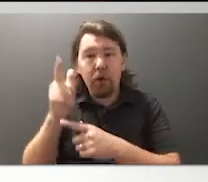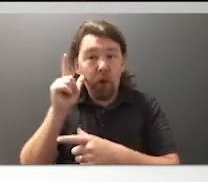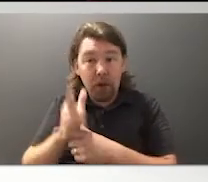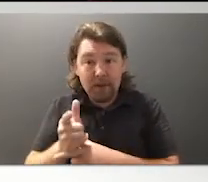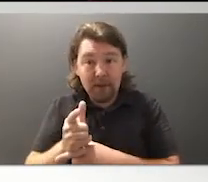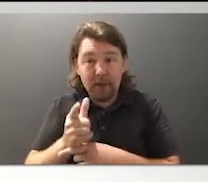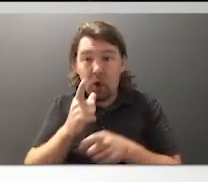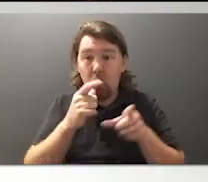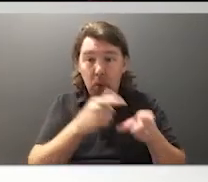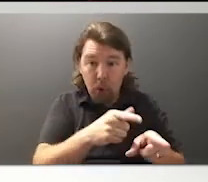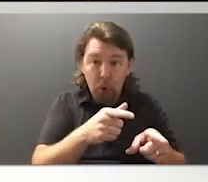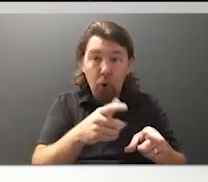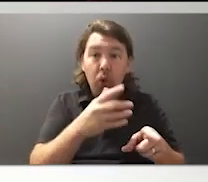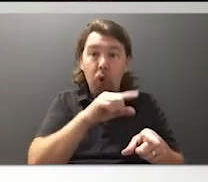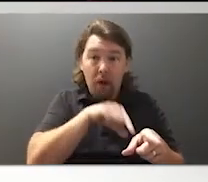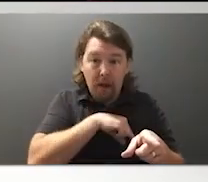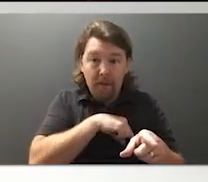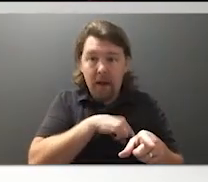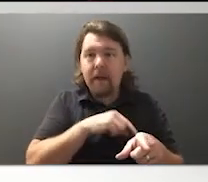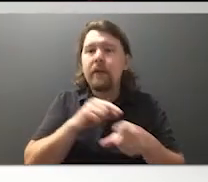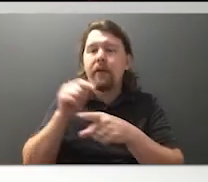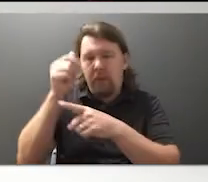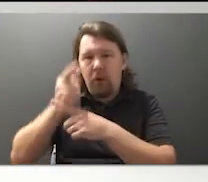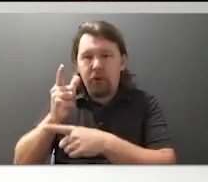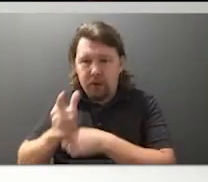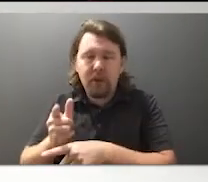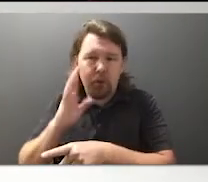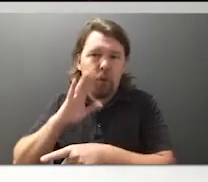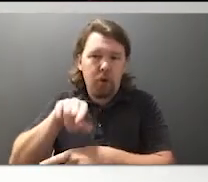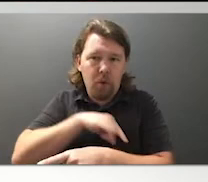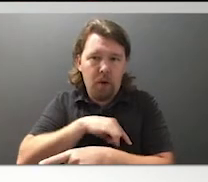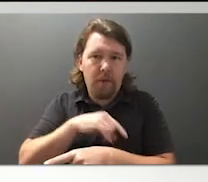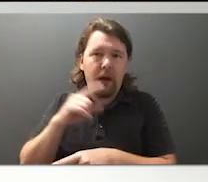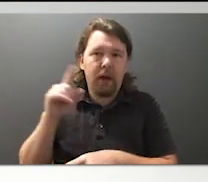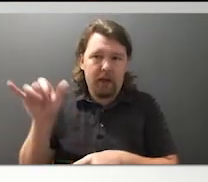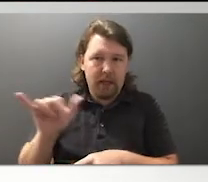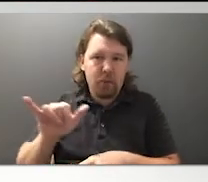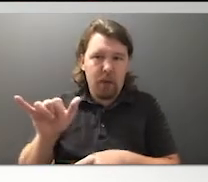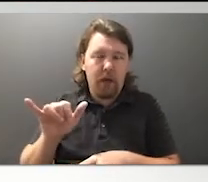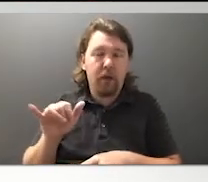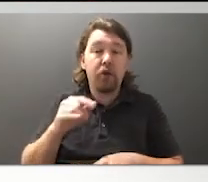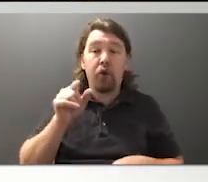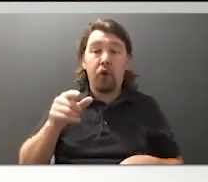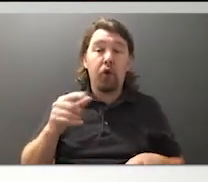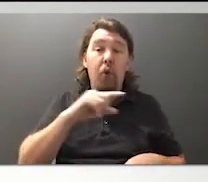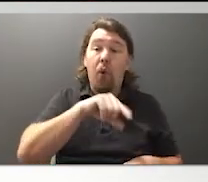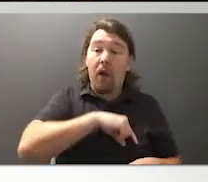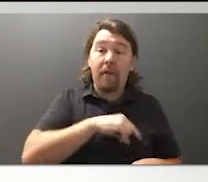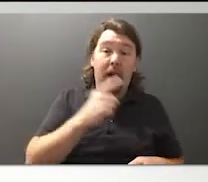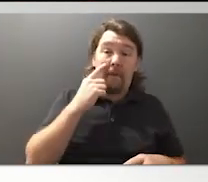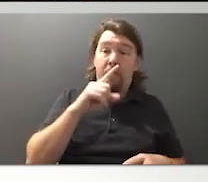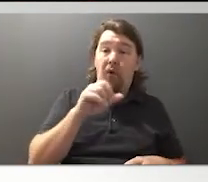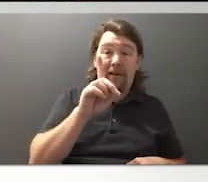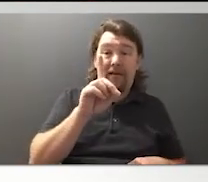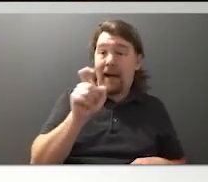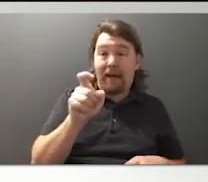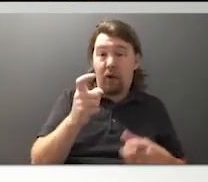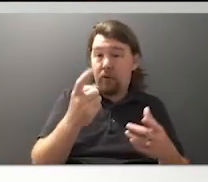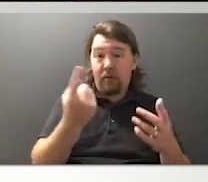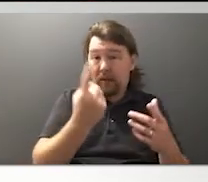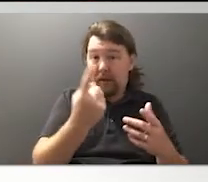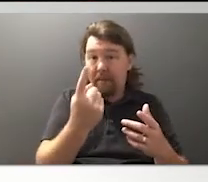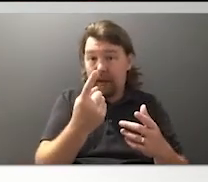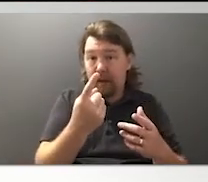Scholarship student qualifies for a scholarship. So if you have qualified based on a diagnosis for the Family Empowerment,